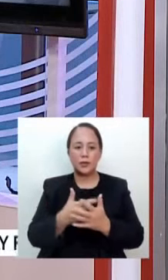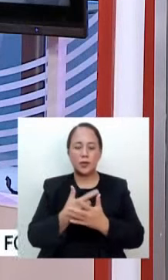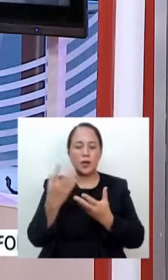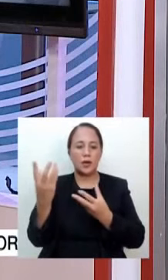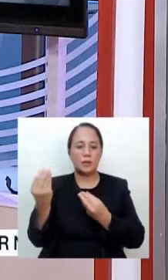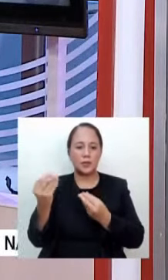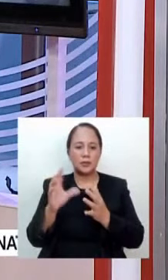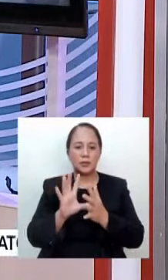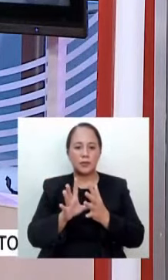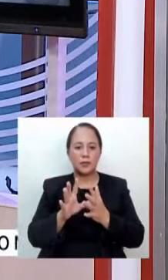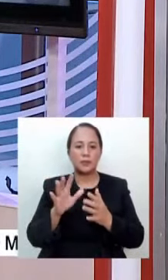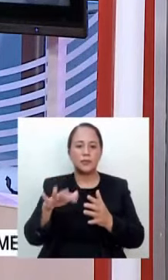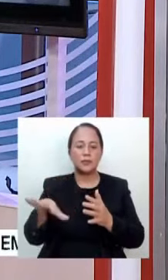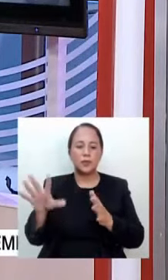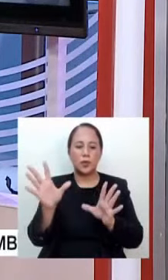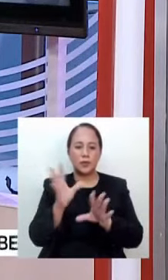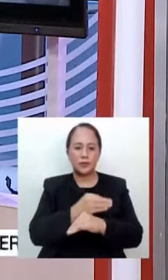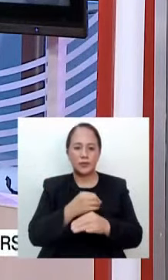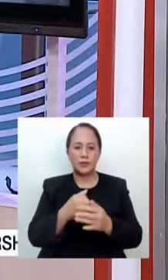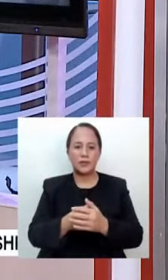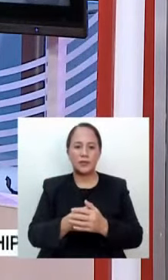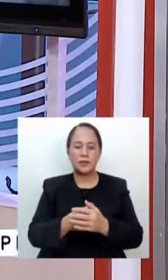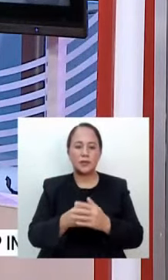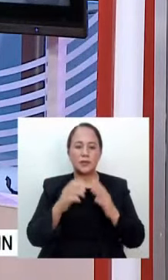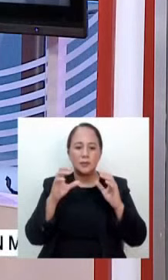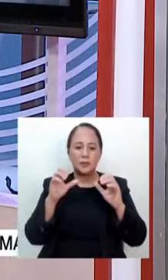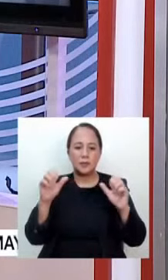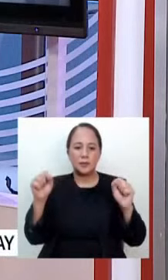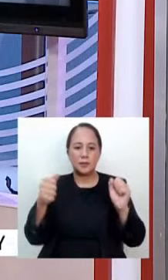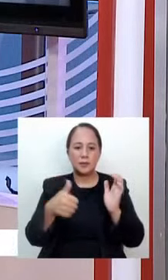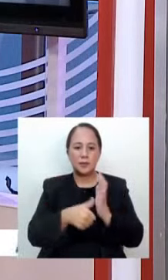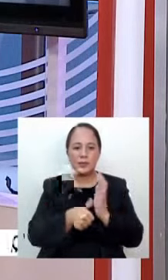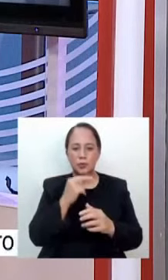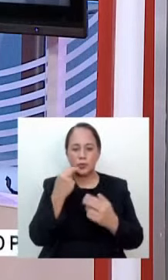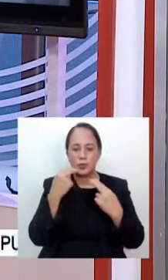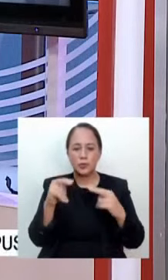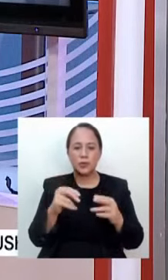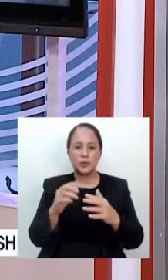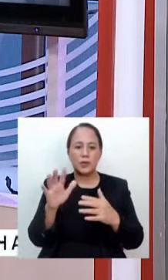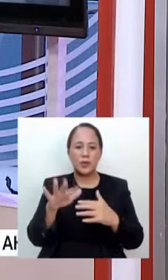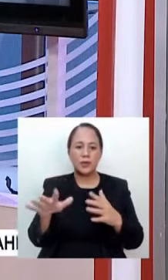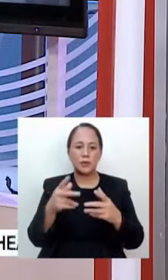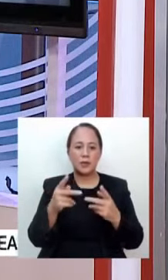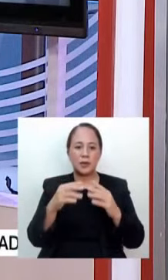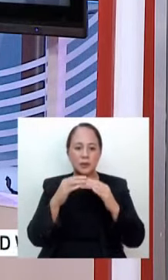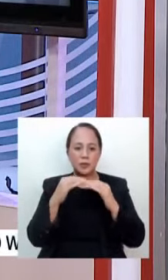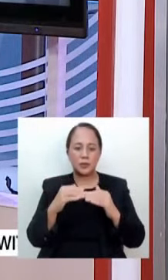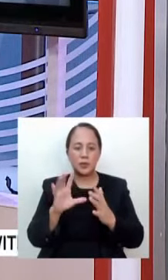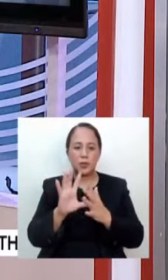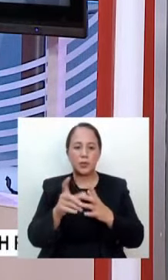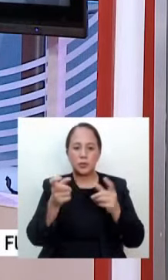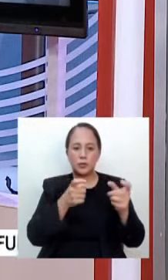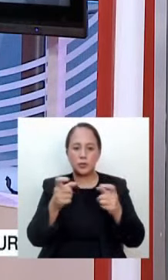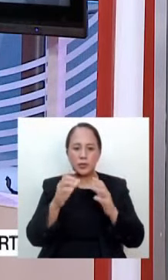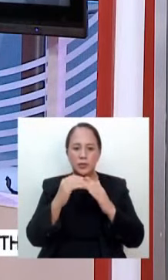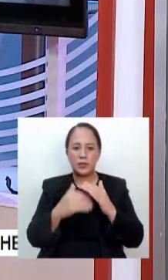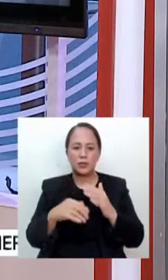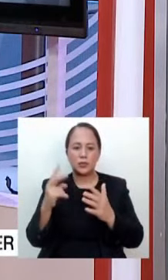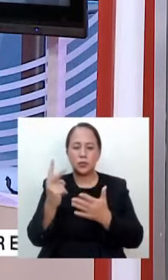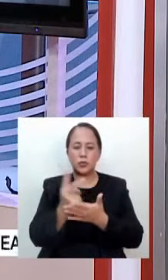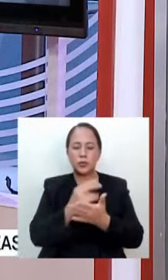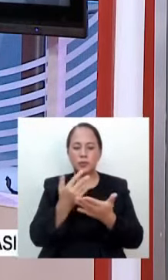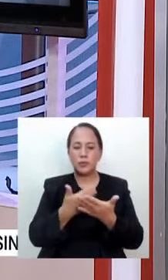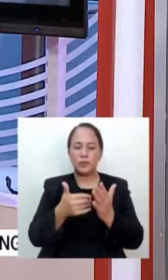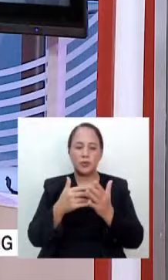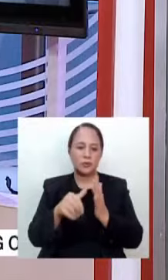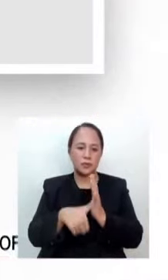Metro Manila office. But in the meantime, presidential candidate Vice President Lenny placed under Comelec control less than 2 weeks before the